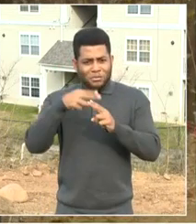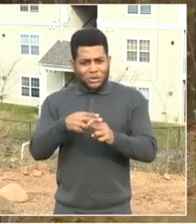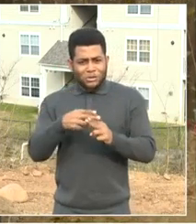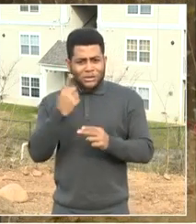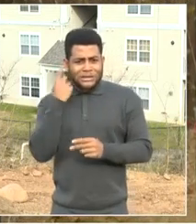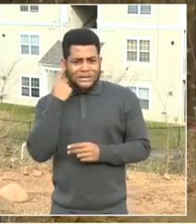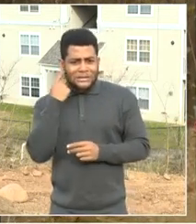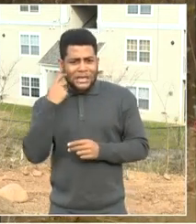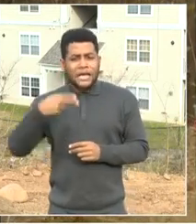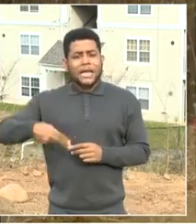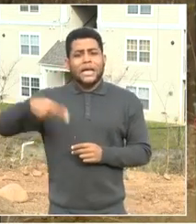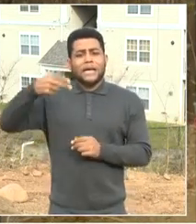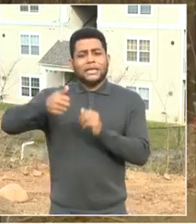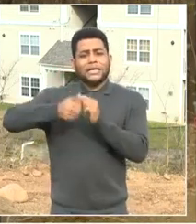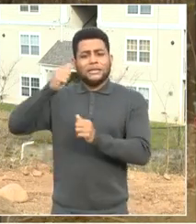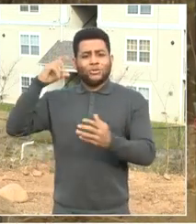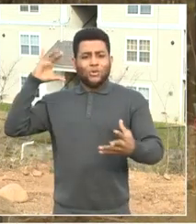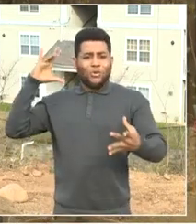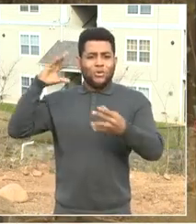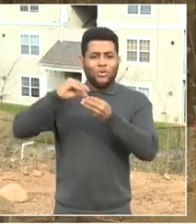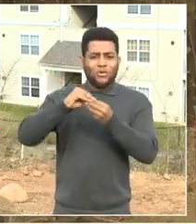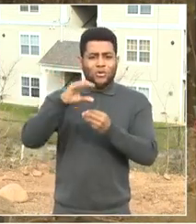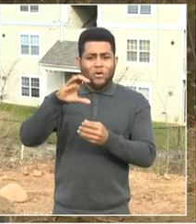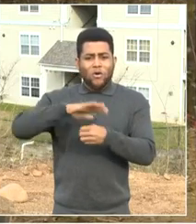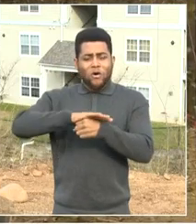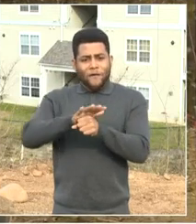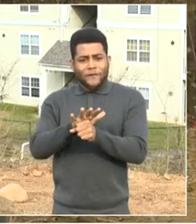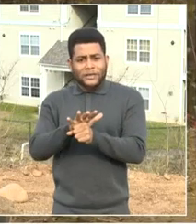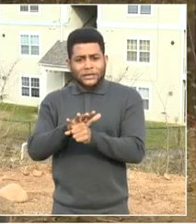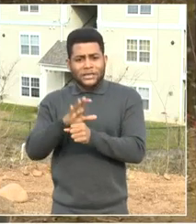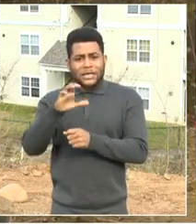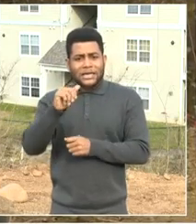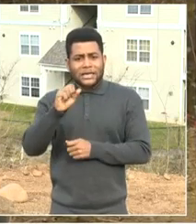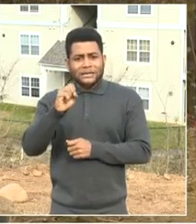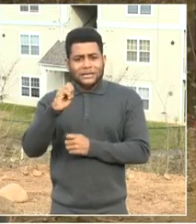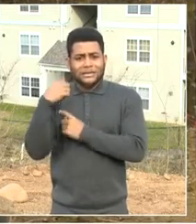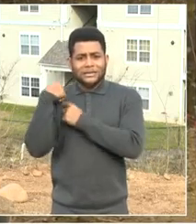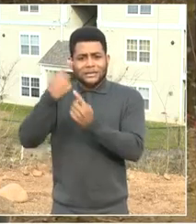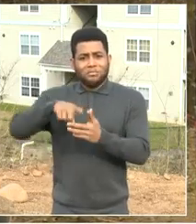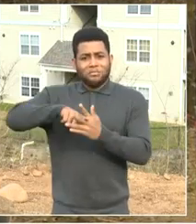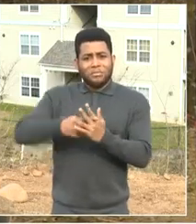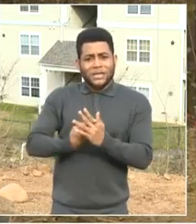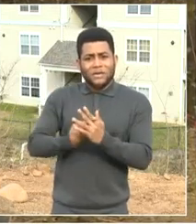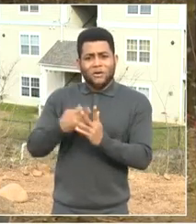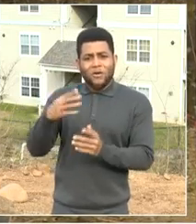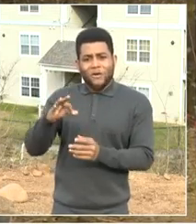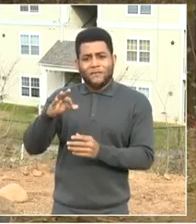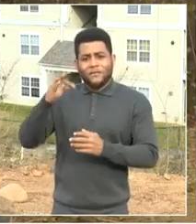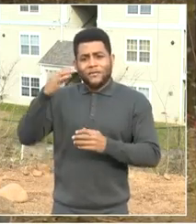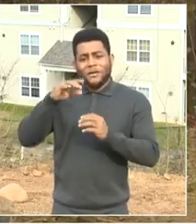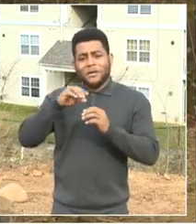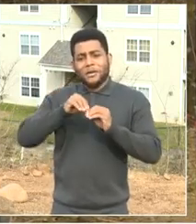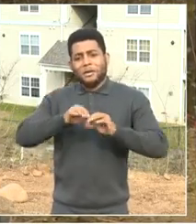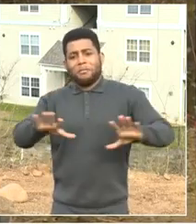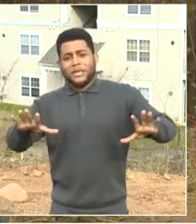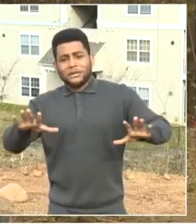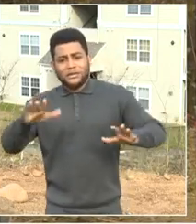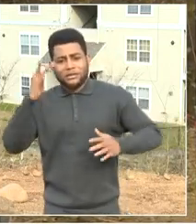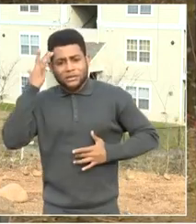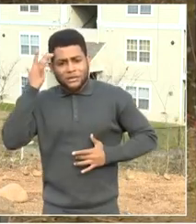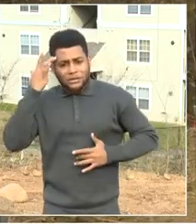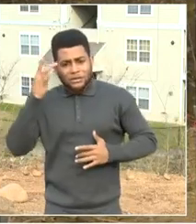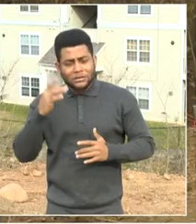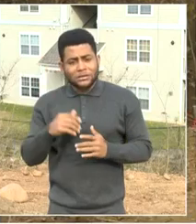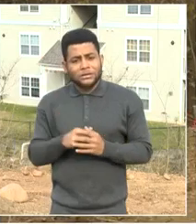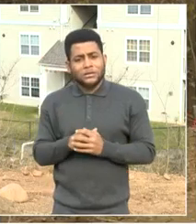than 20 months ago. Several of the council members on the call this morning reiterated calls for you to reinstitute the indoor mask mandate. I'm